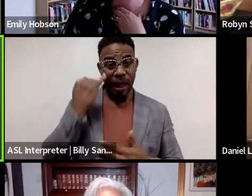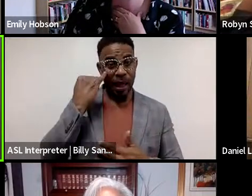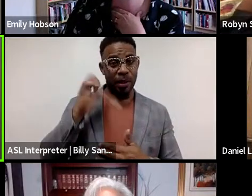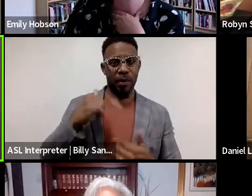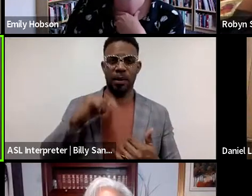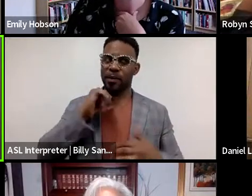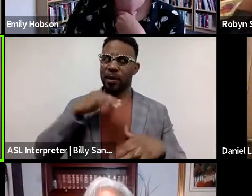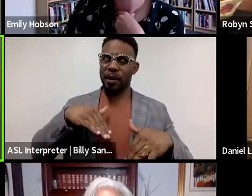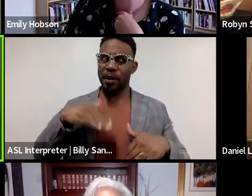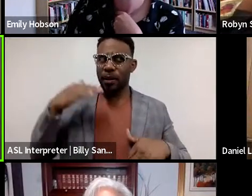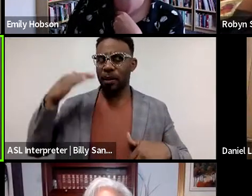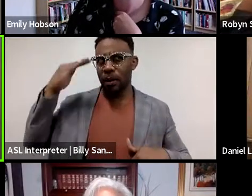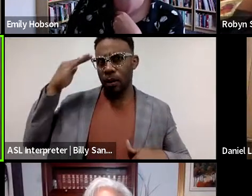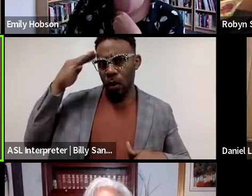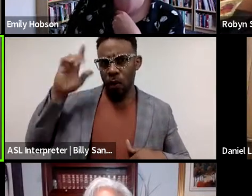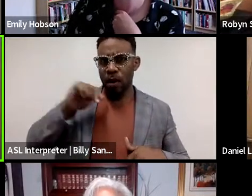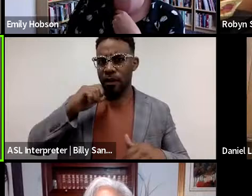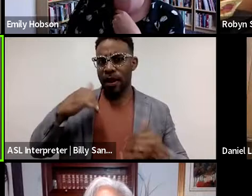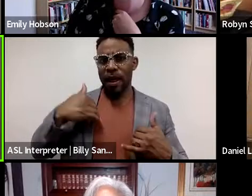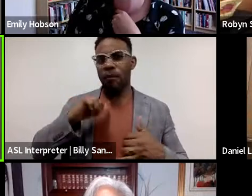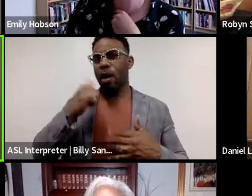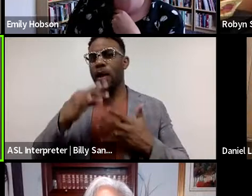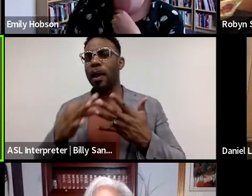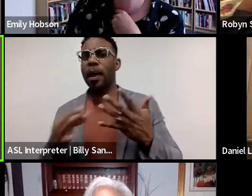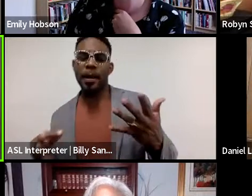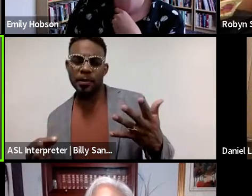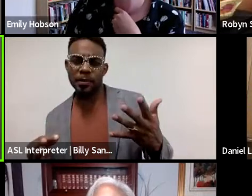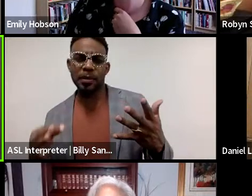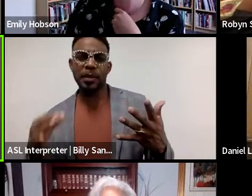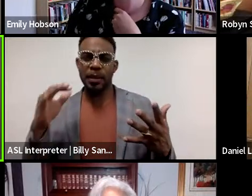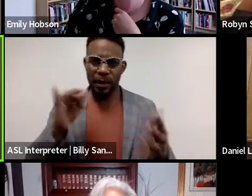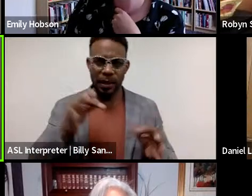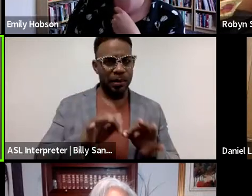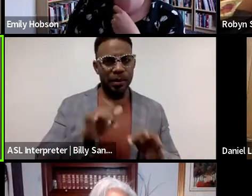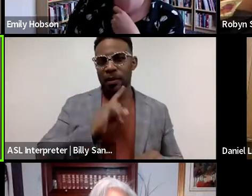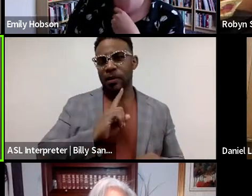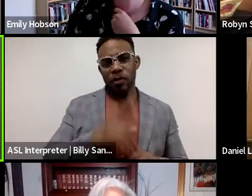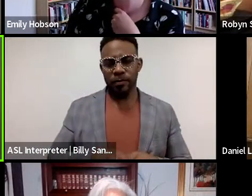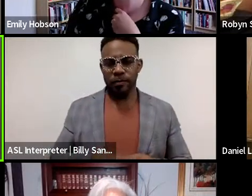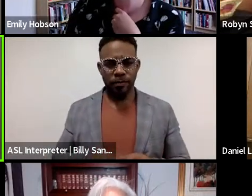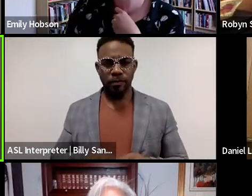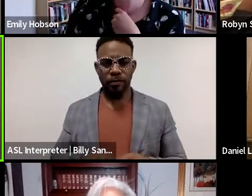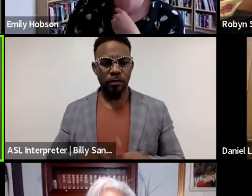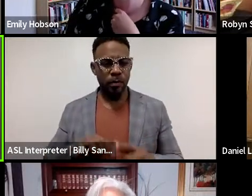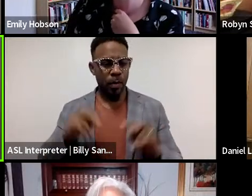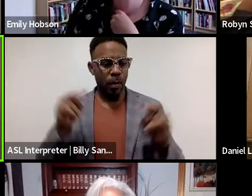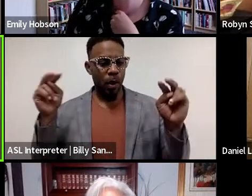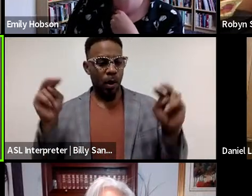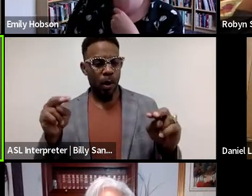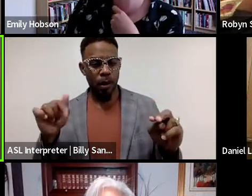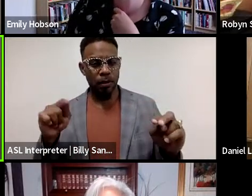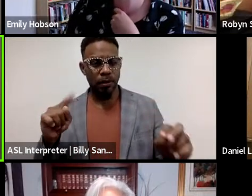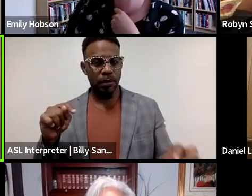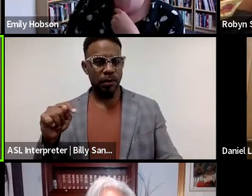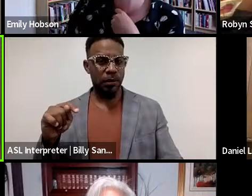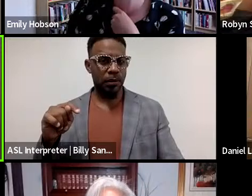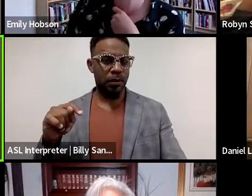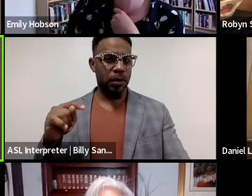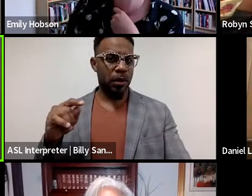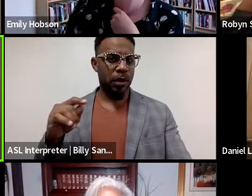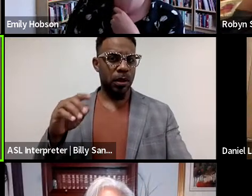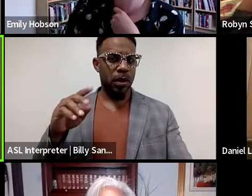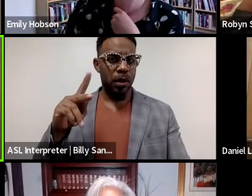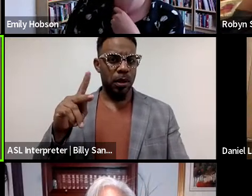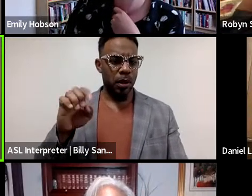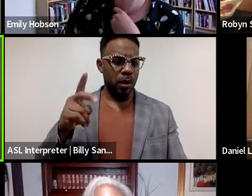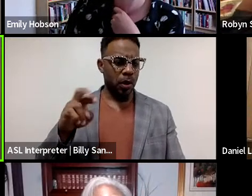we haven't known or we haven't had other options, and that's simply not true. When we look at the Kerner